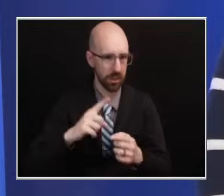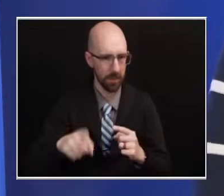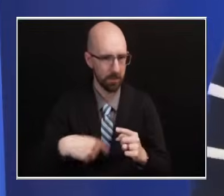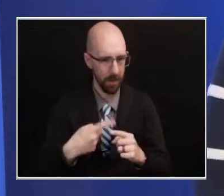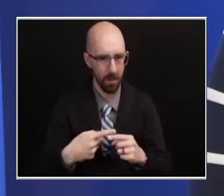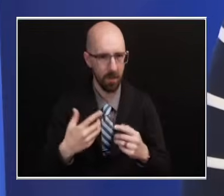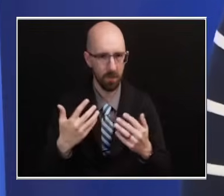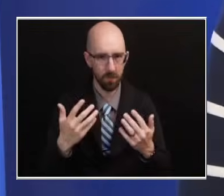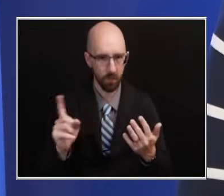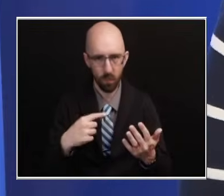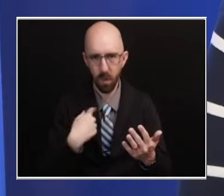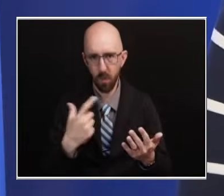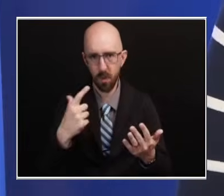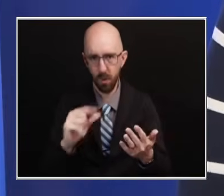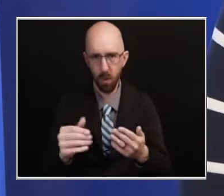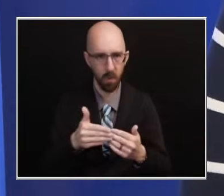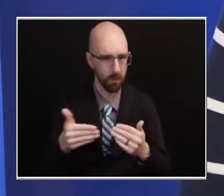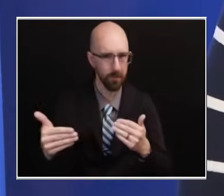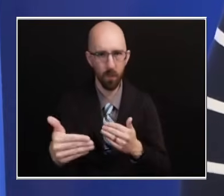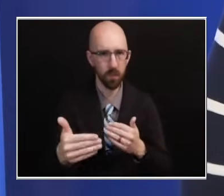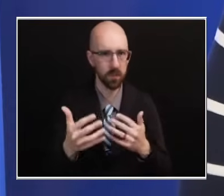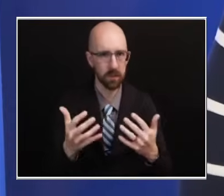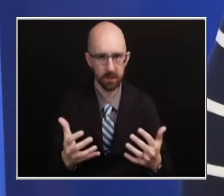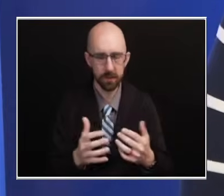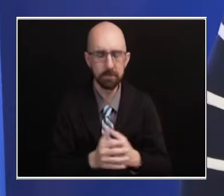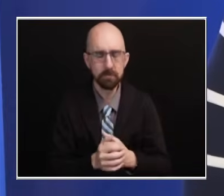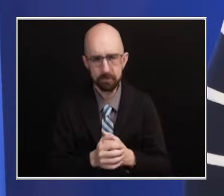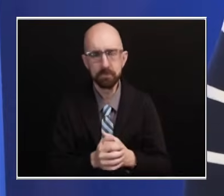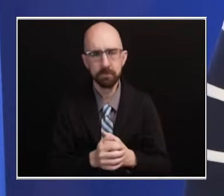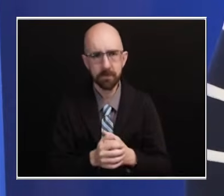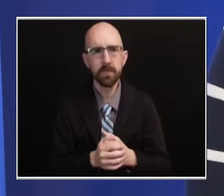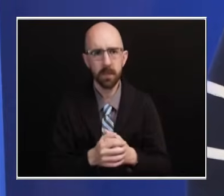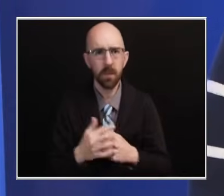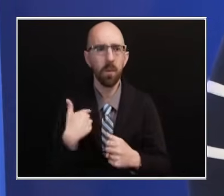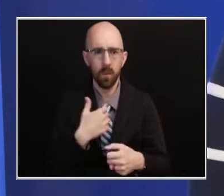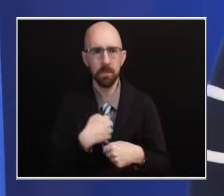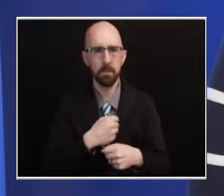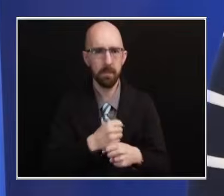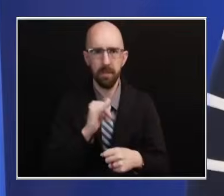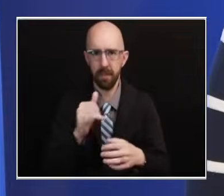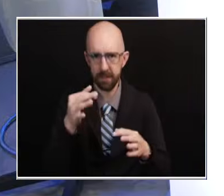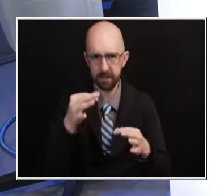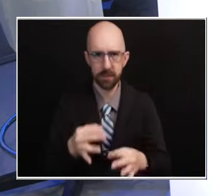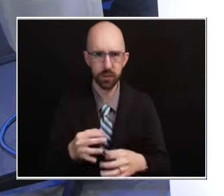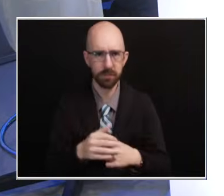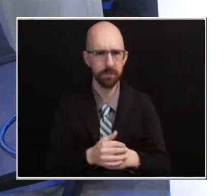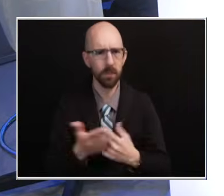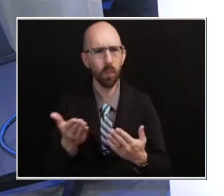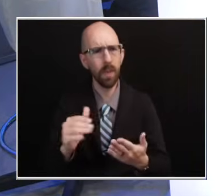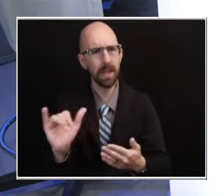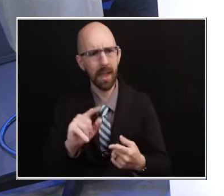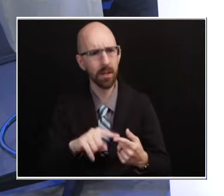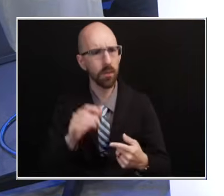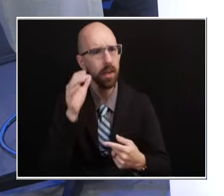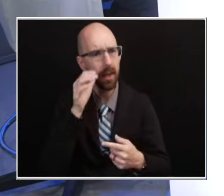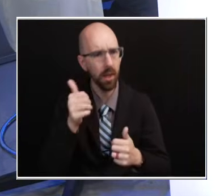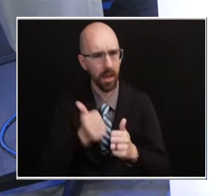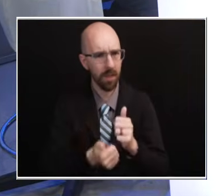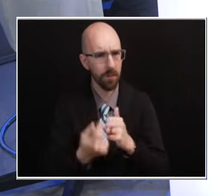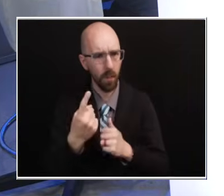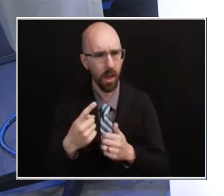we go going forward. And so we made that decision. Scott, what's it like to hear everyone